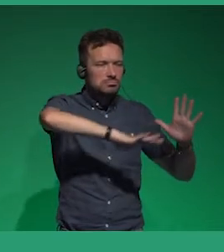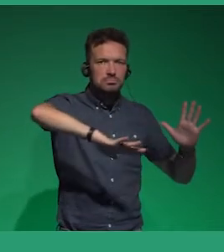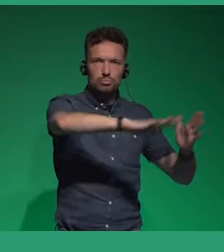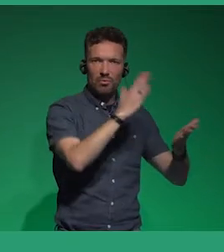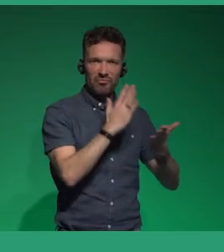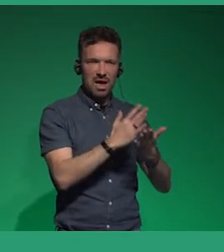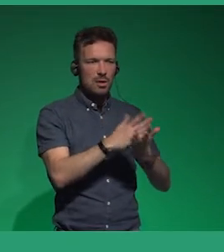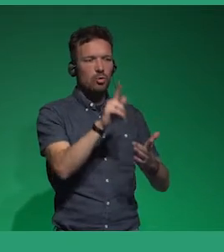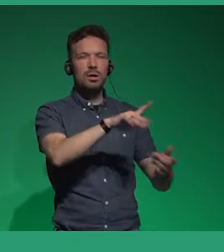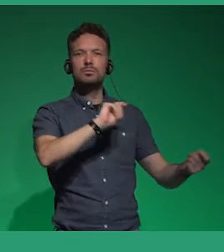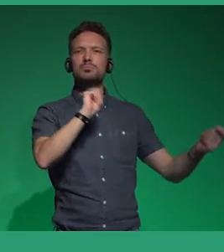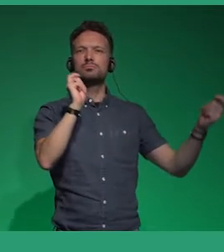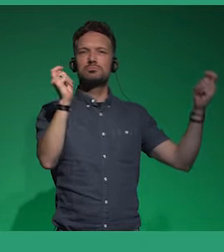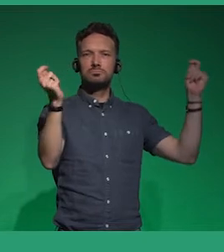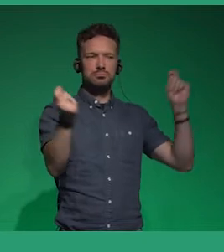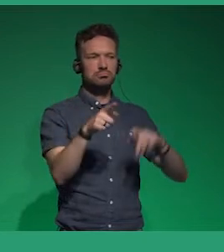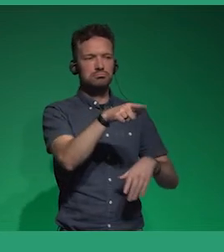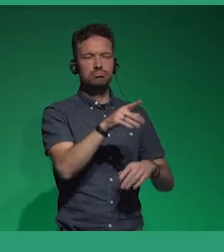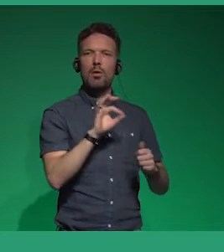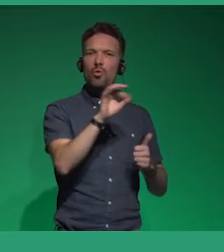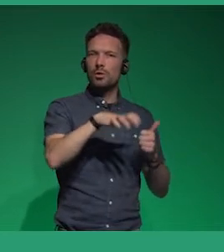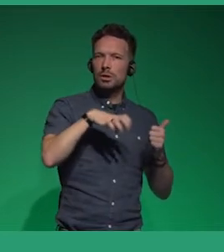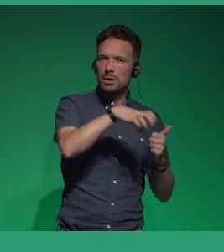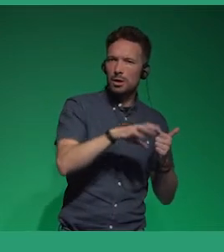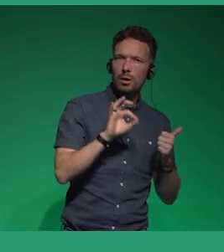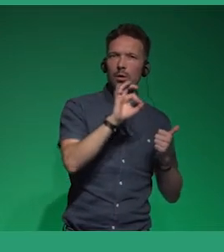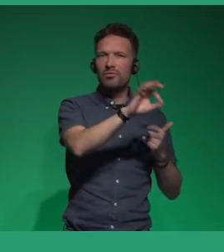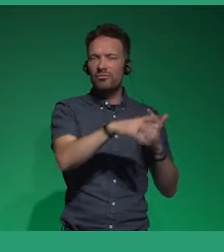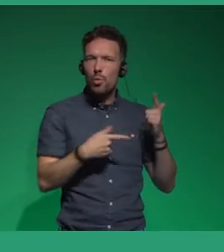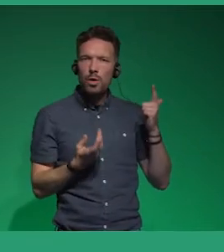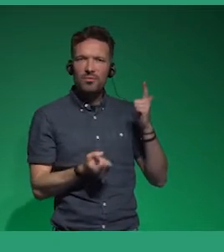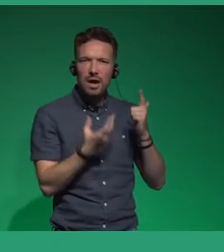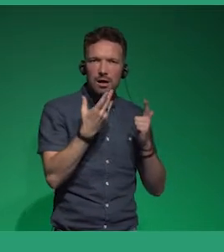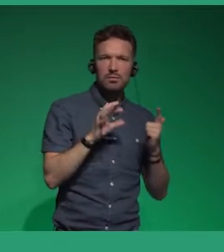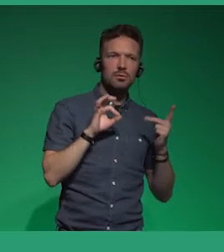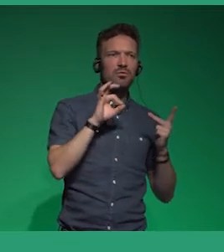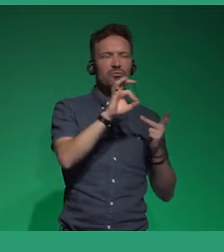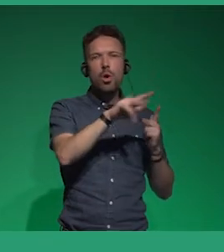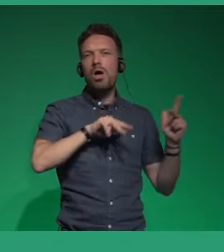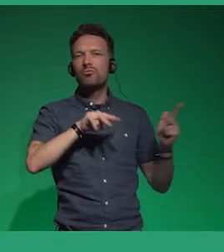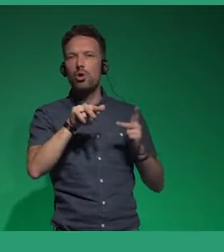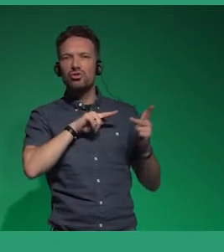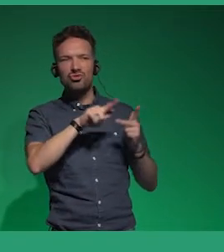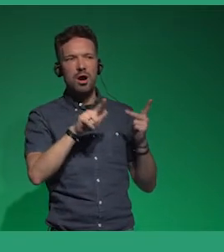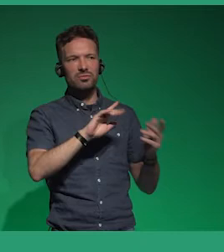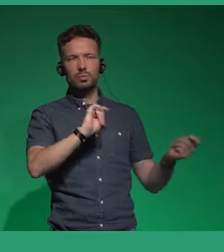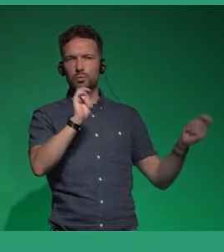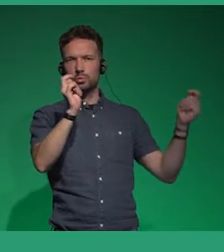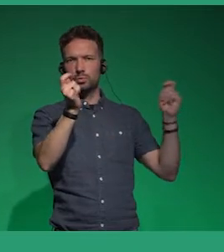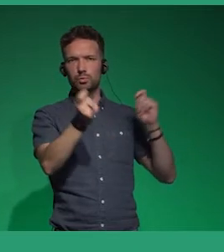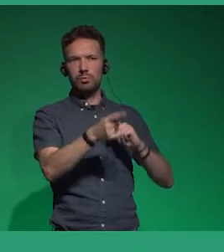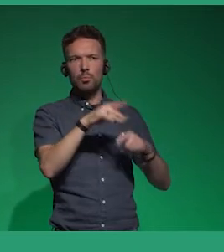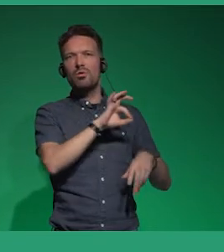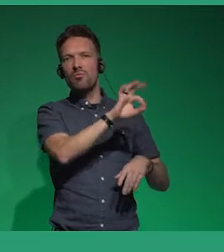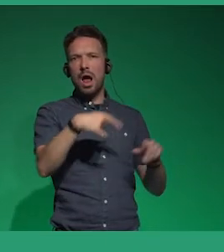So the core of this project is a participatory bottom-up approach where the community engages in